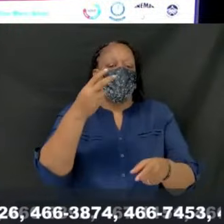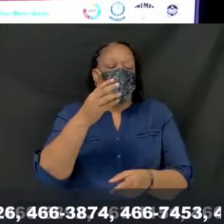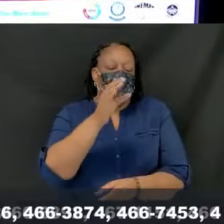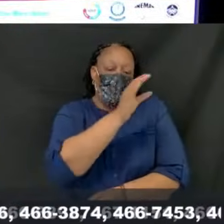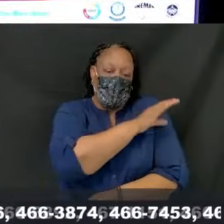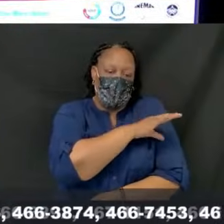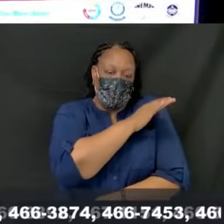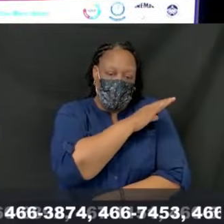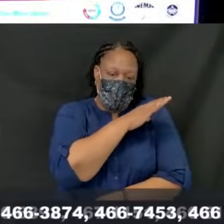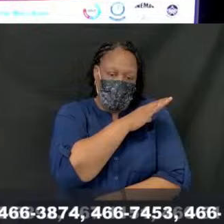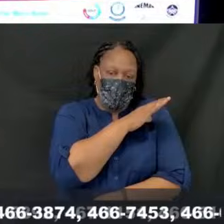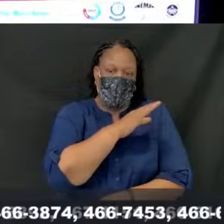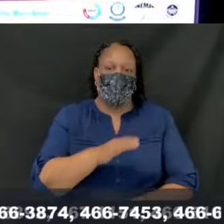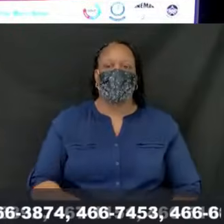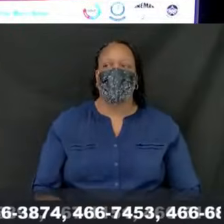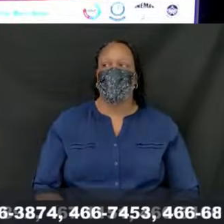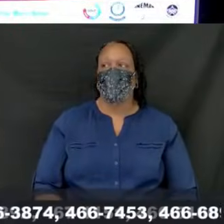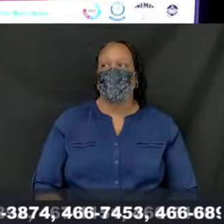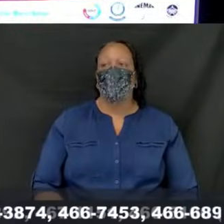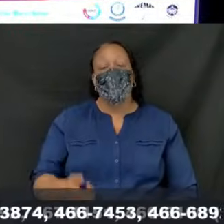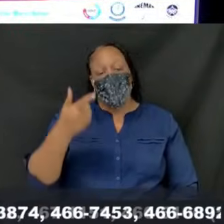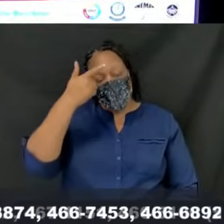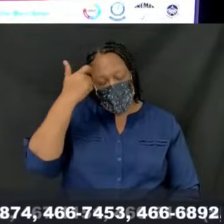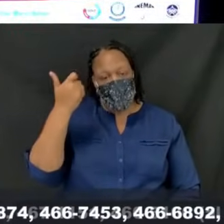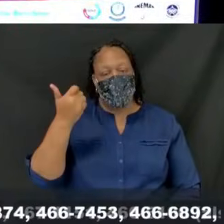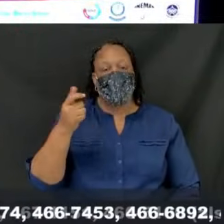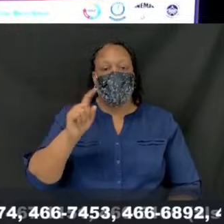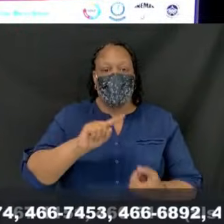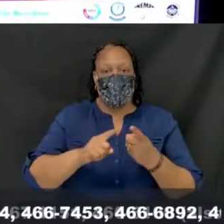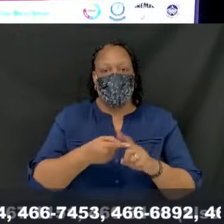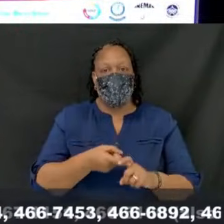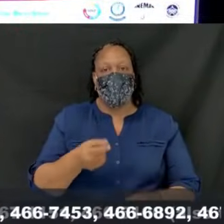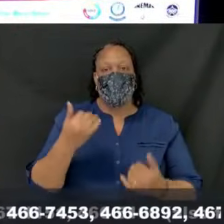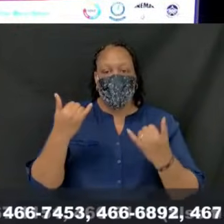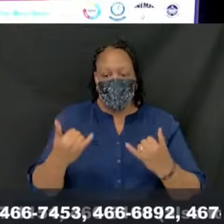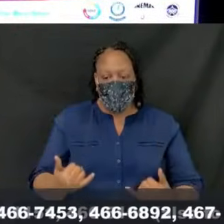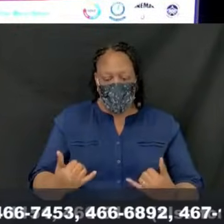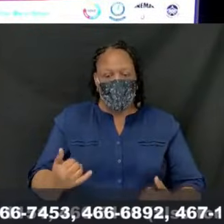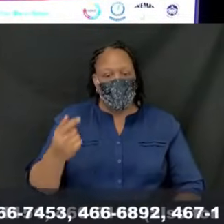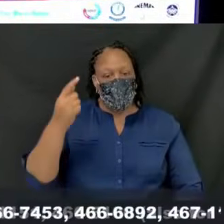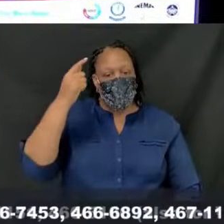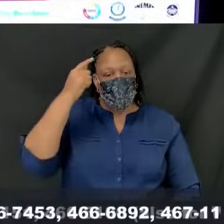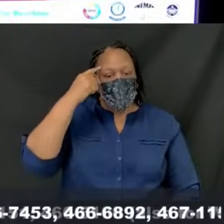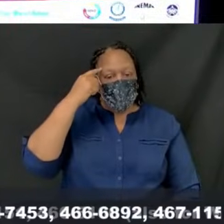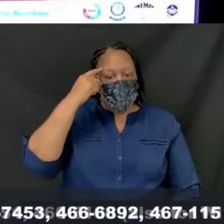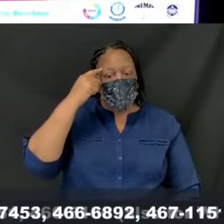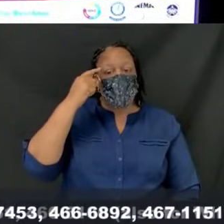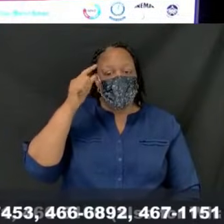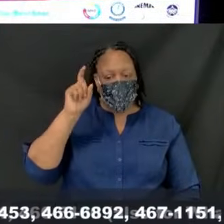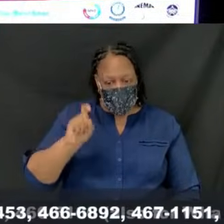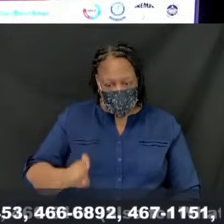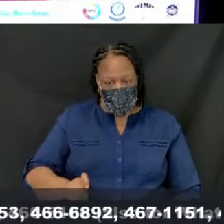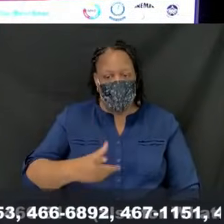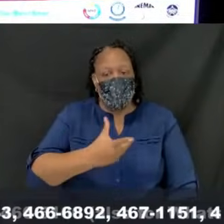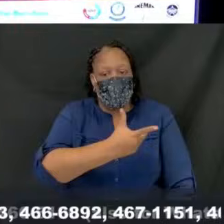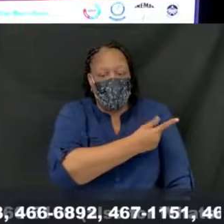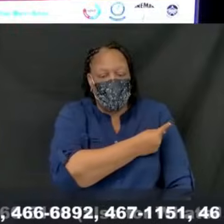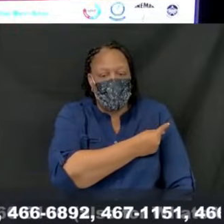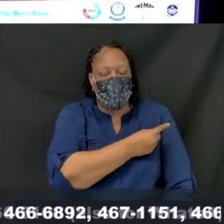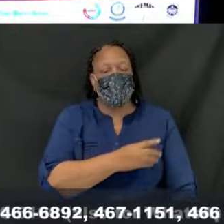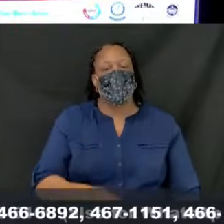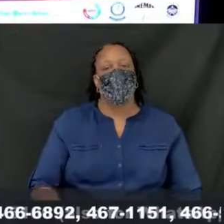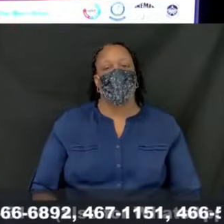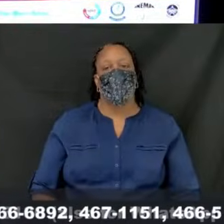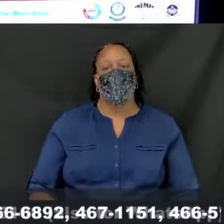to get vaccinated because, I want the person to be protected against this virus. So we are